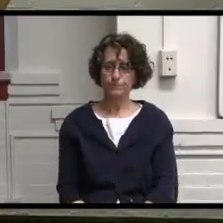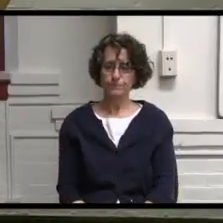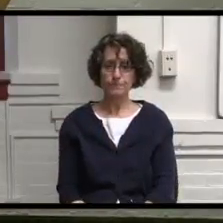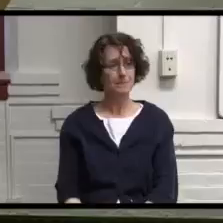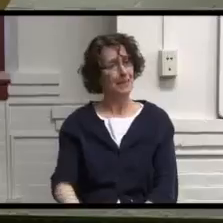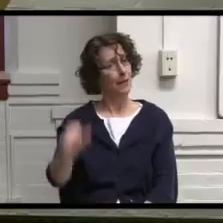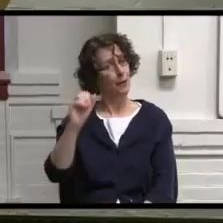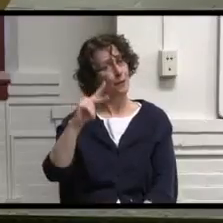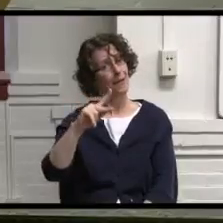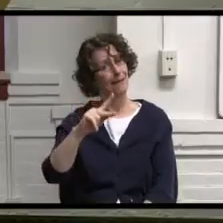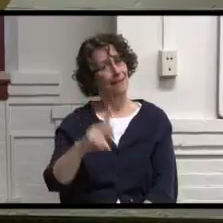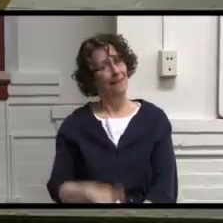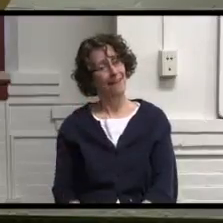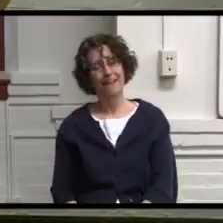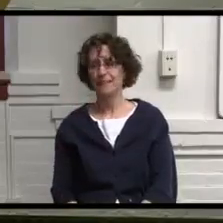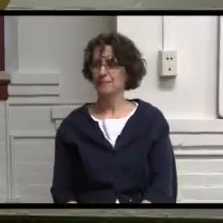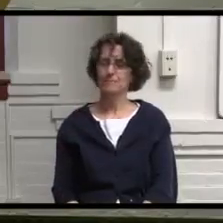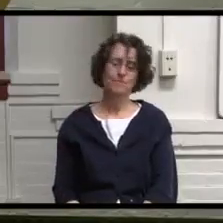Okay.